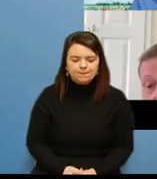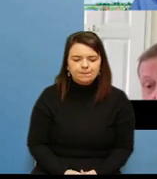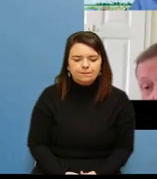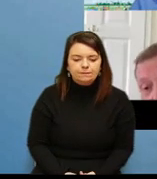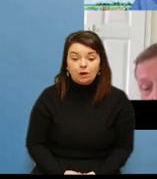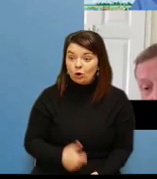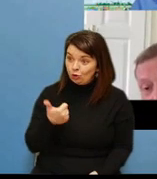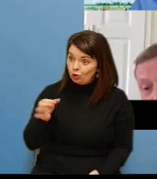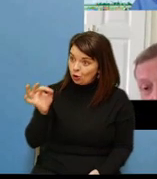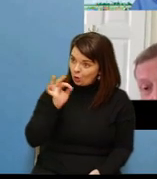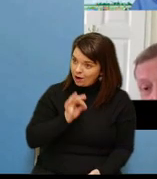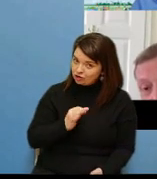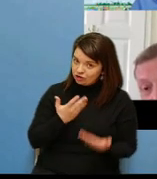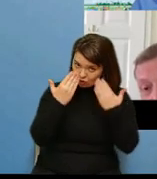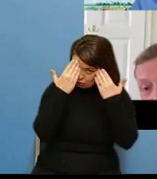those practices.